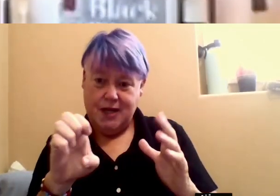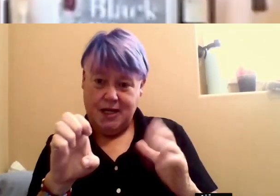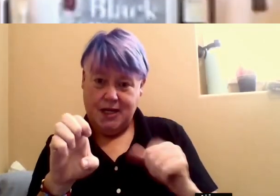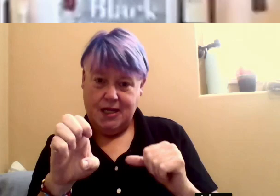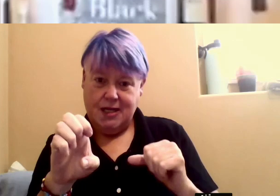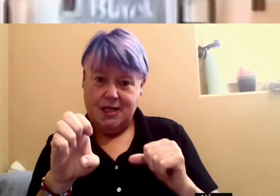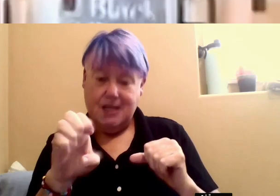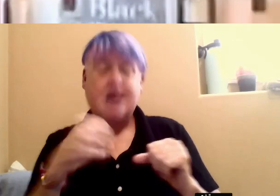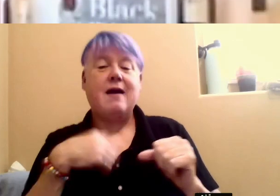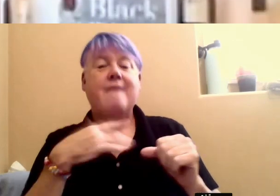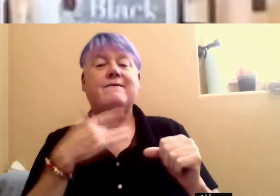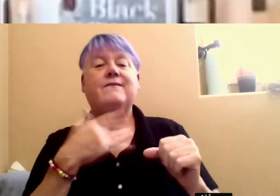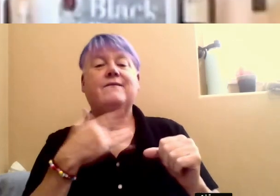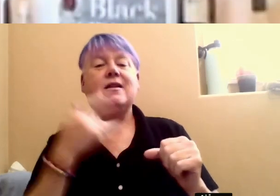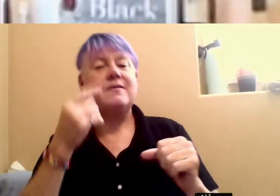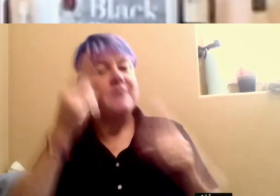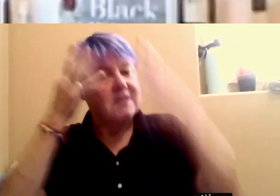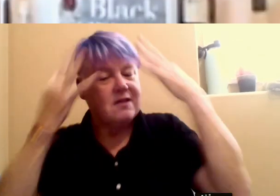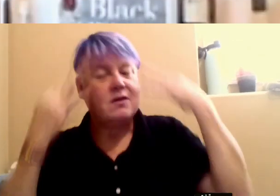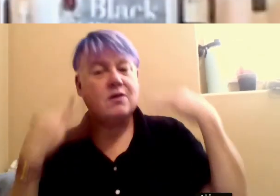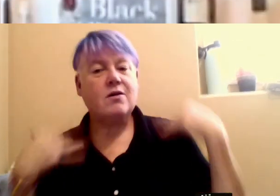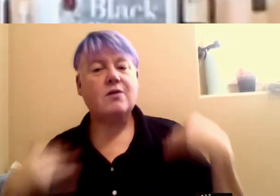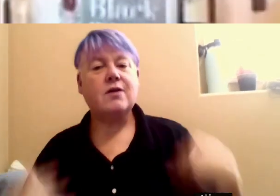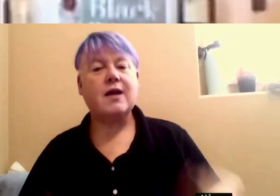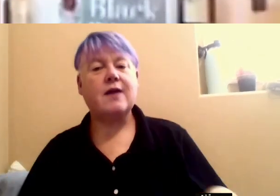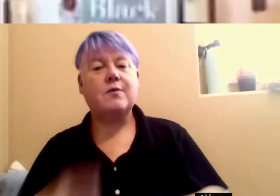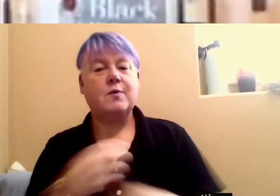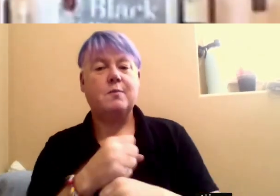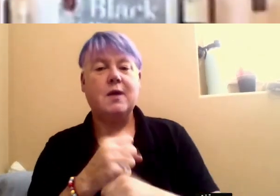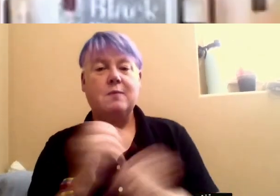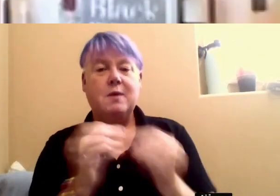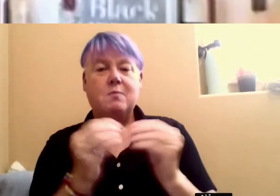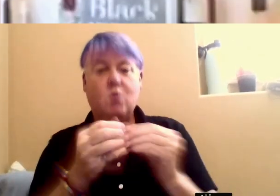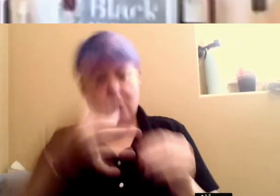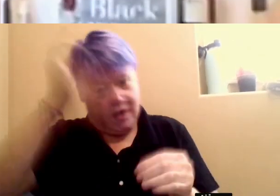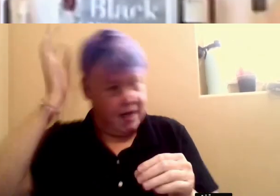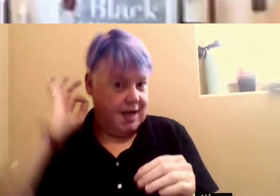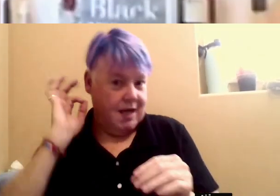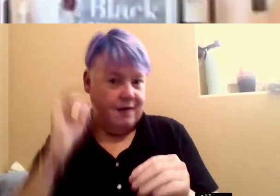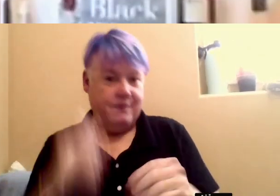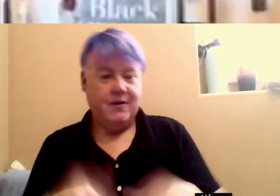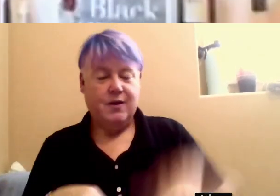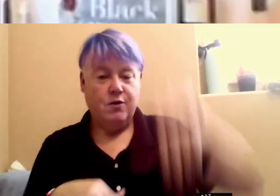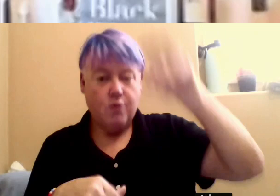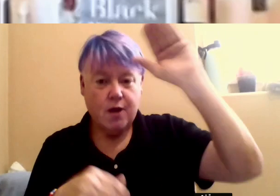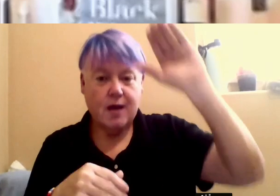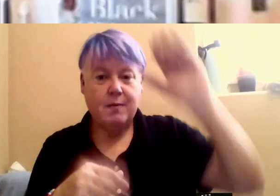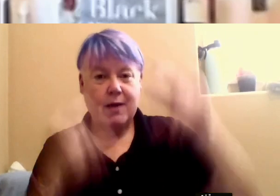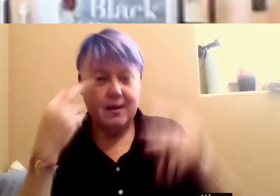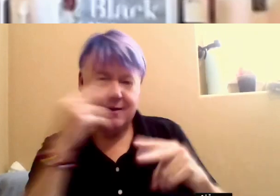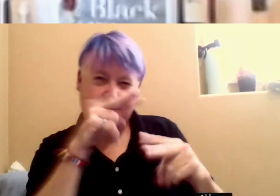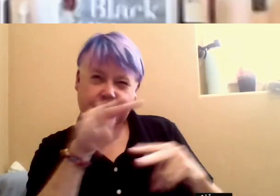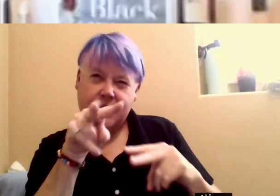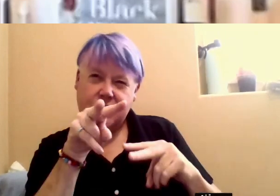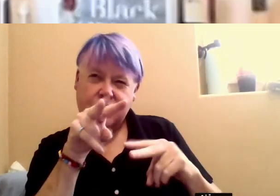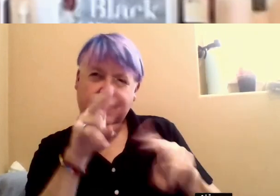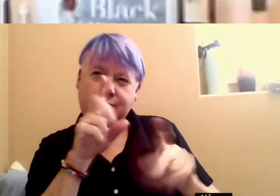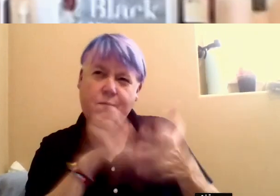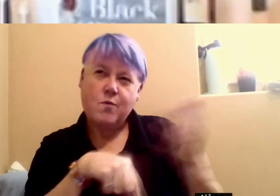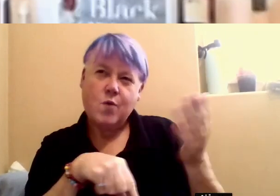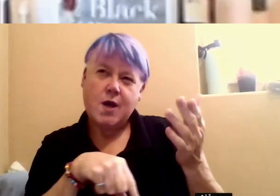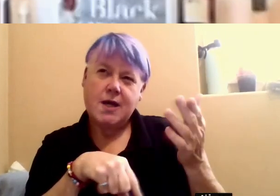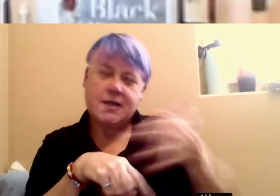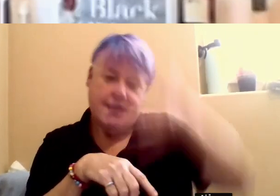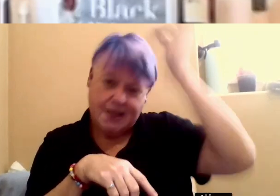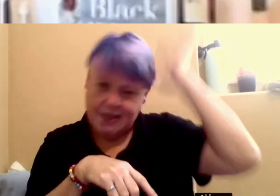I feel as if long hair would make me more indigenous. Growing up, I had this vision of what an Indian is, and